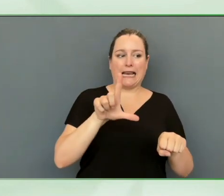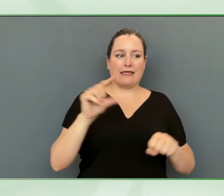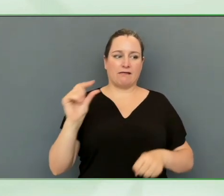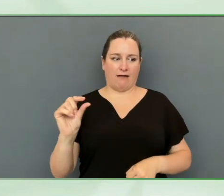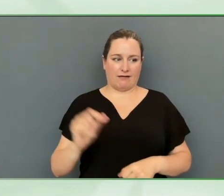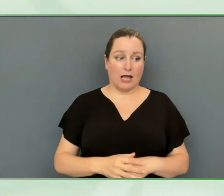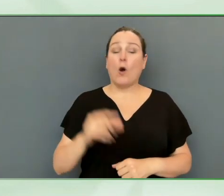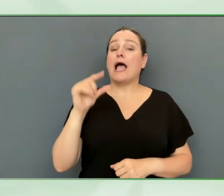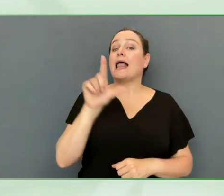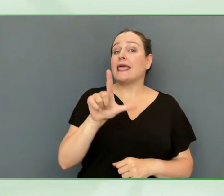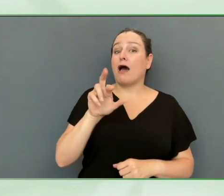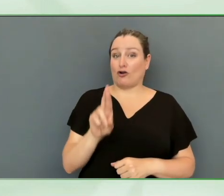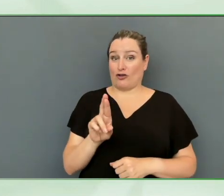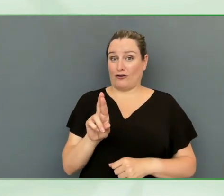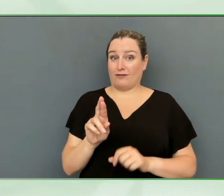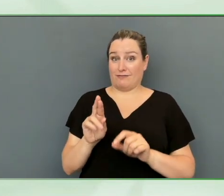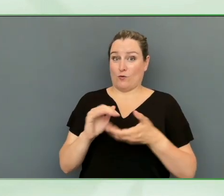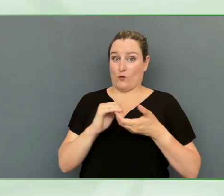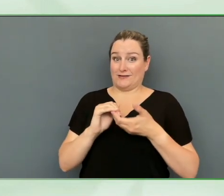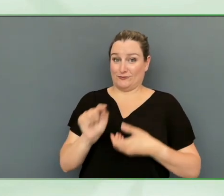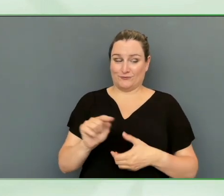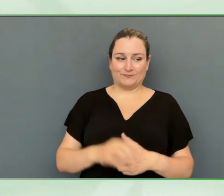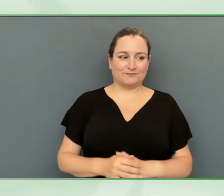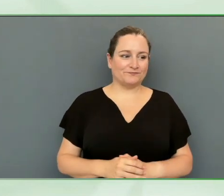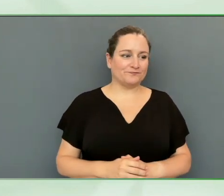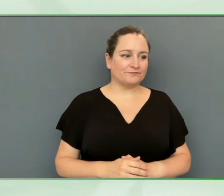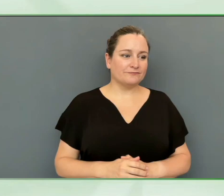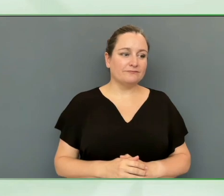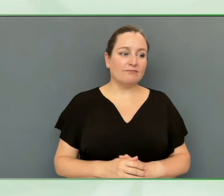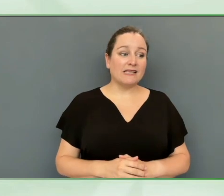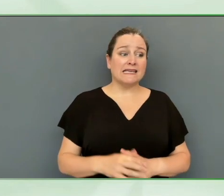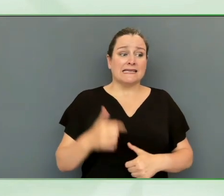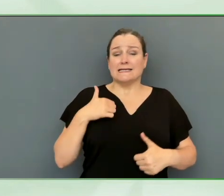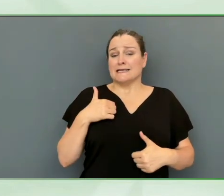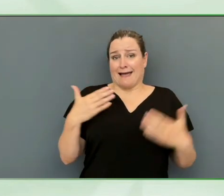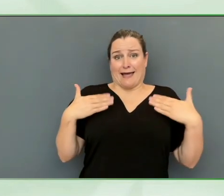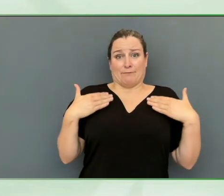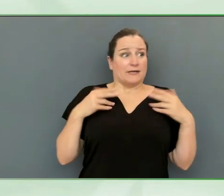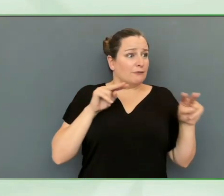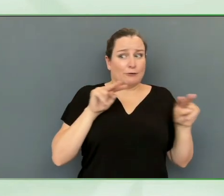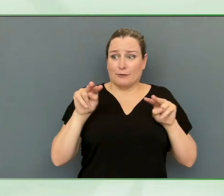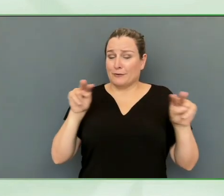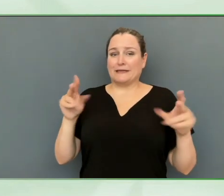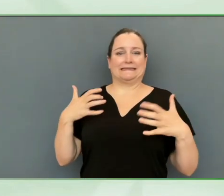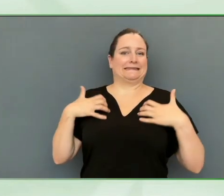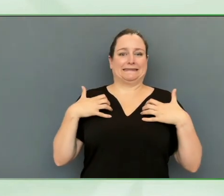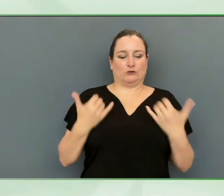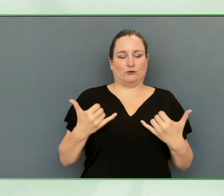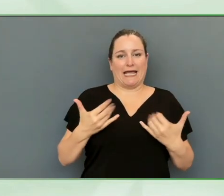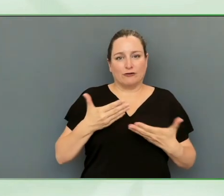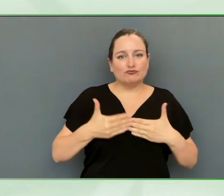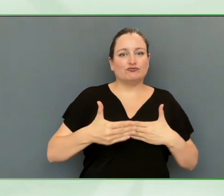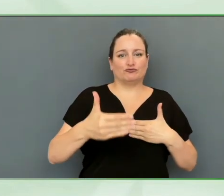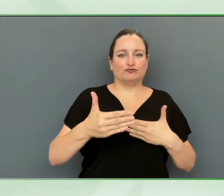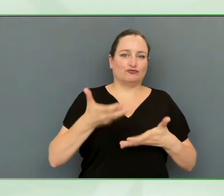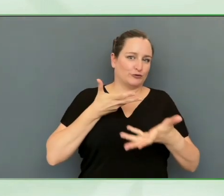really happy to be here. I'm also really happy that you all are in this room, and I really look forward to this discussion. In my introduction, I'm